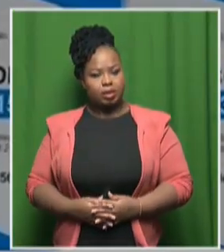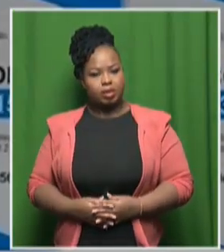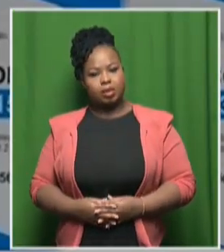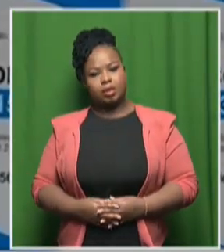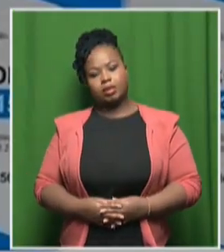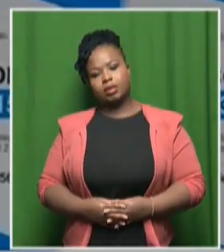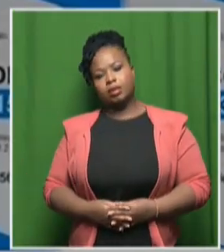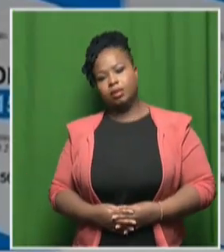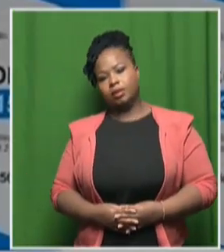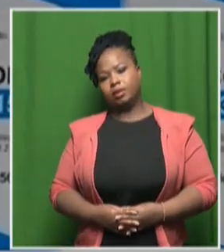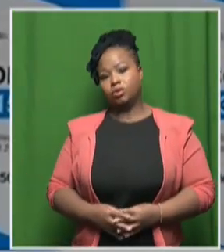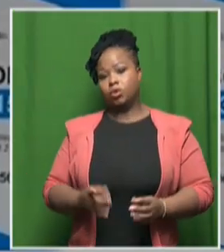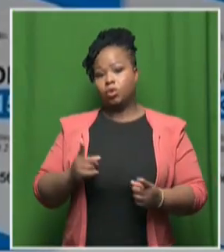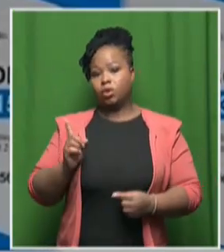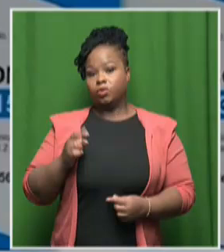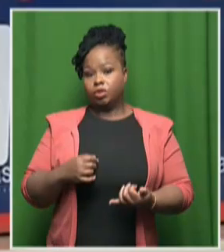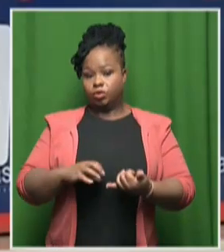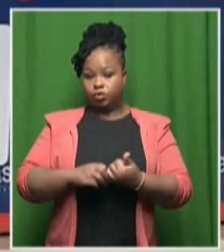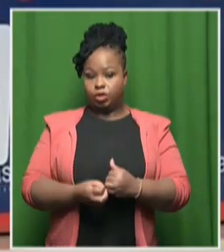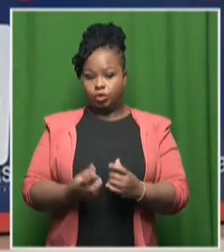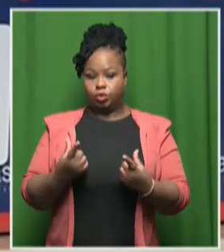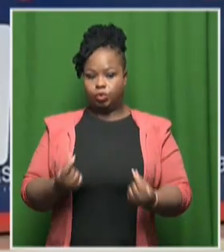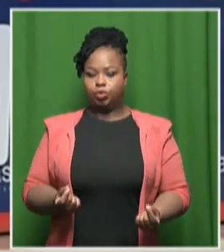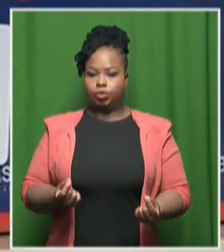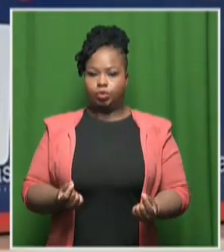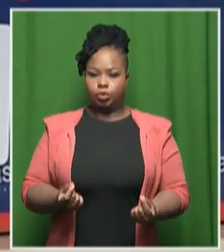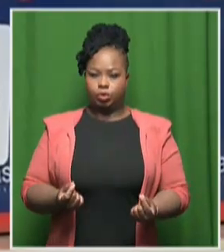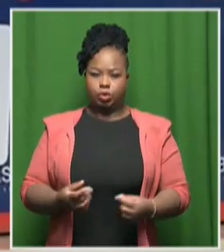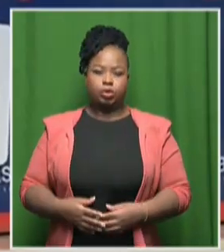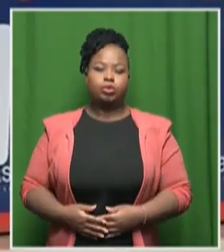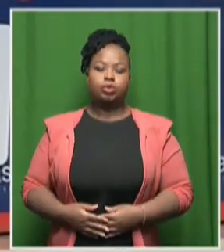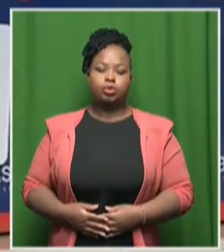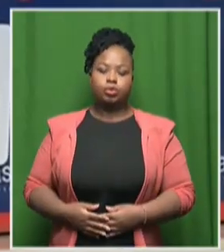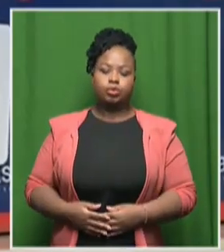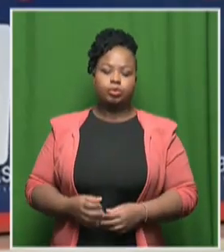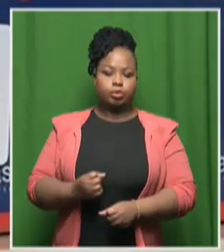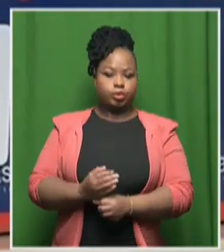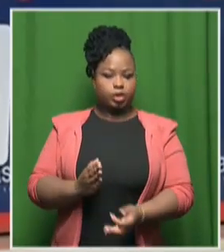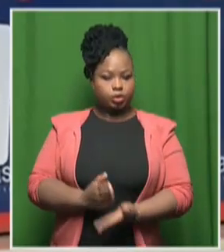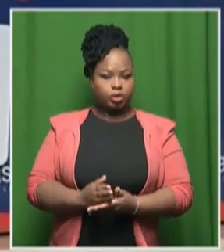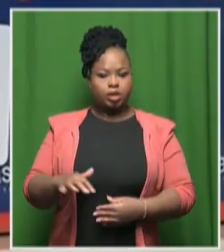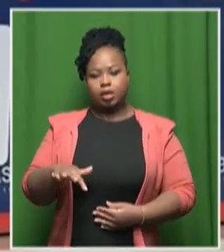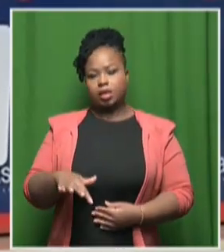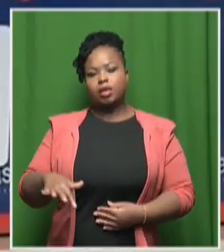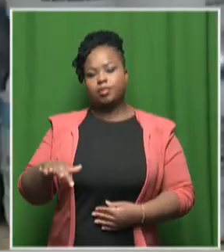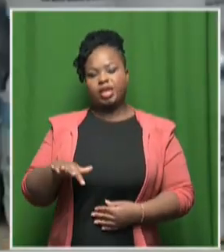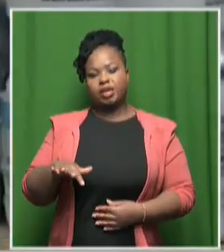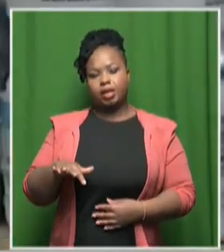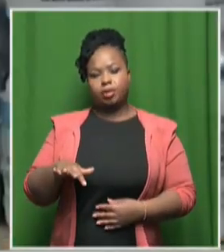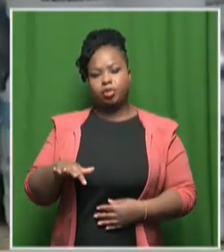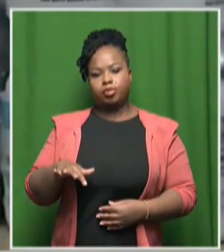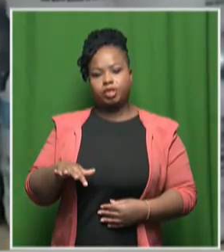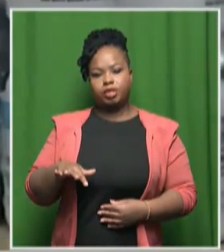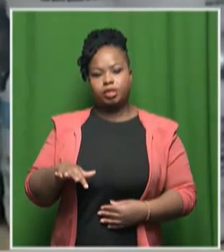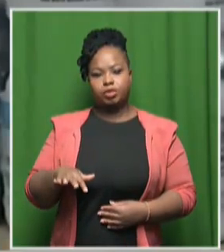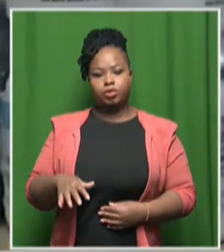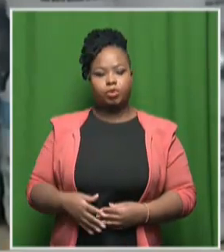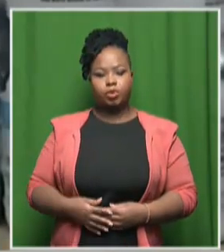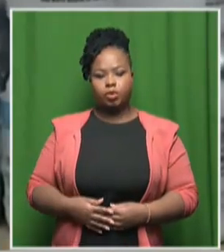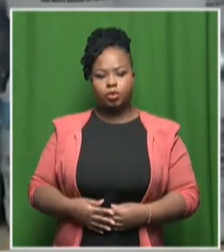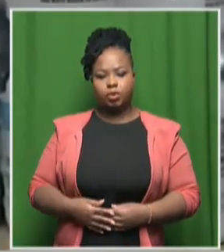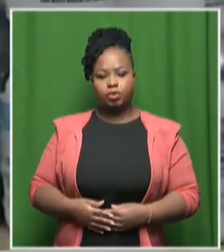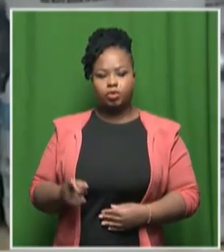I think what we are trying to do is to make sure that our facilities are ready. This is the first part. And I think